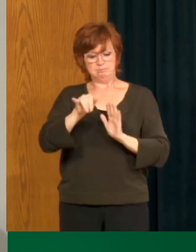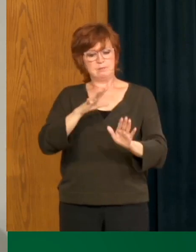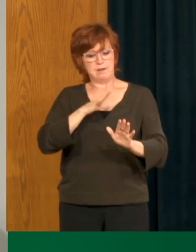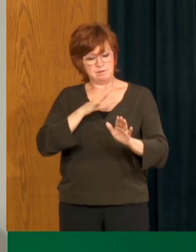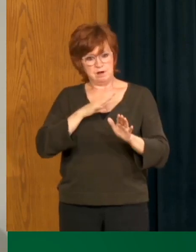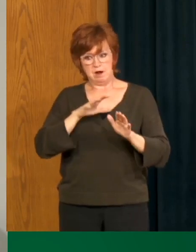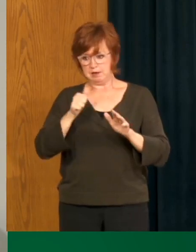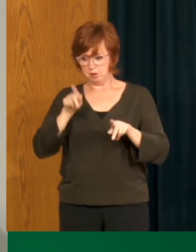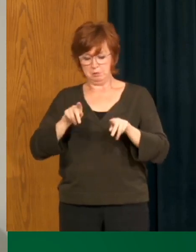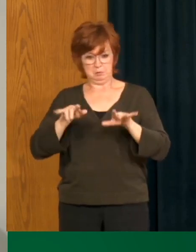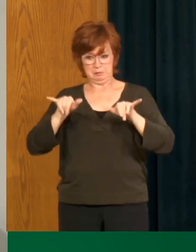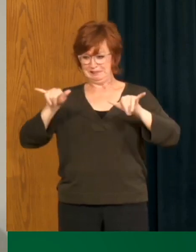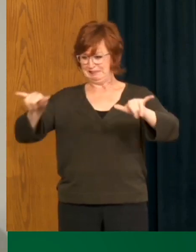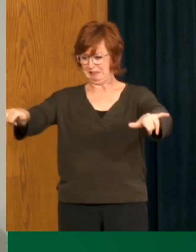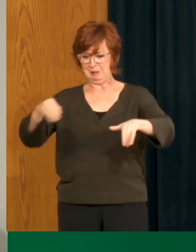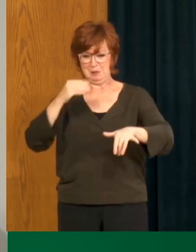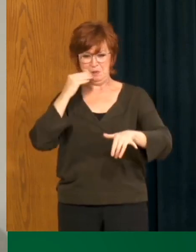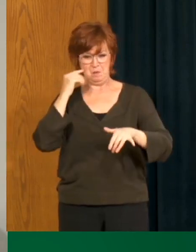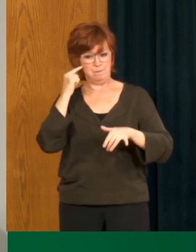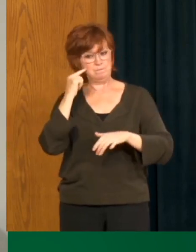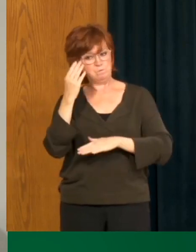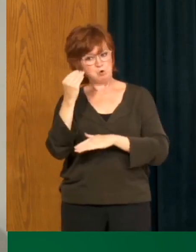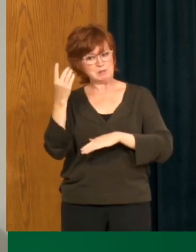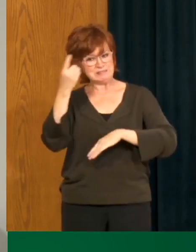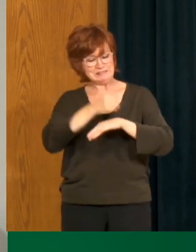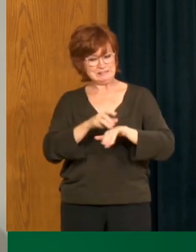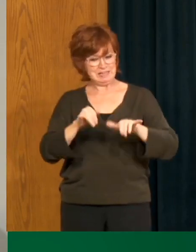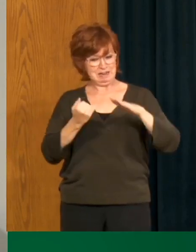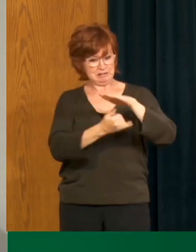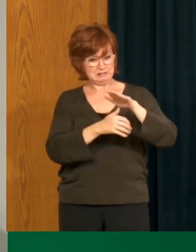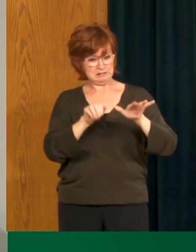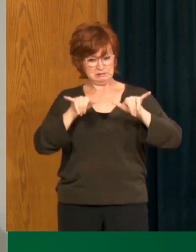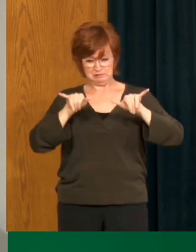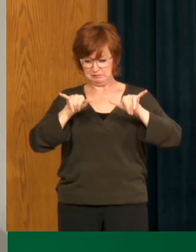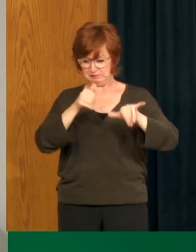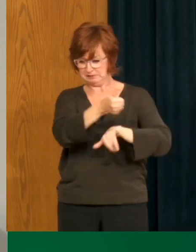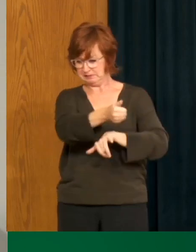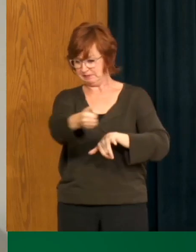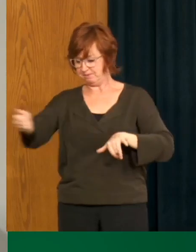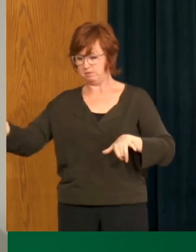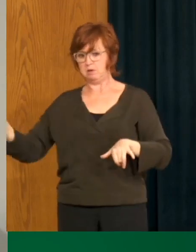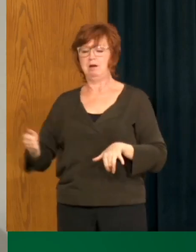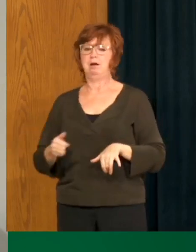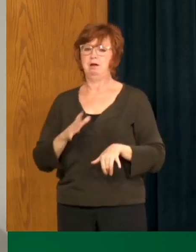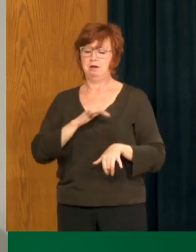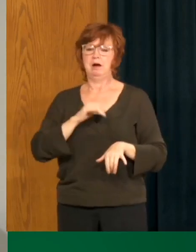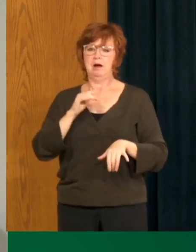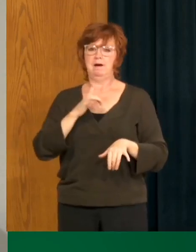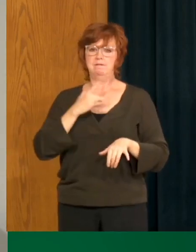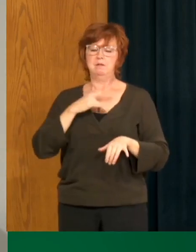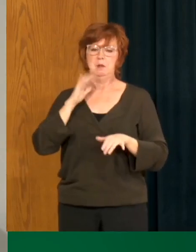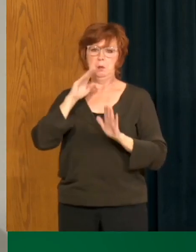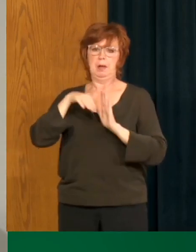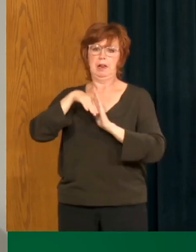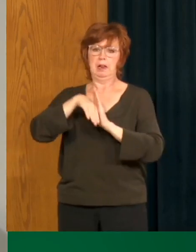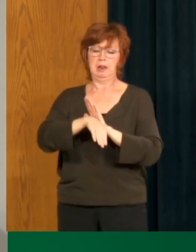14 days till symptom free or till no symptoms develop if you're a contact, and that is how you overcome the chain of transmission. And we've already